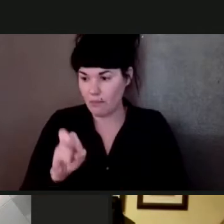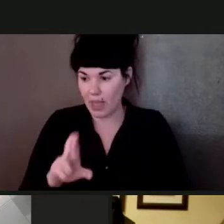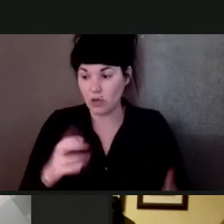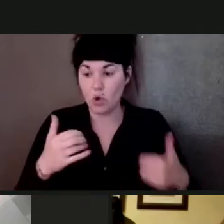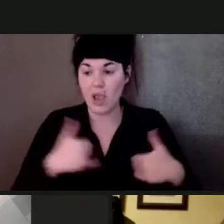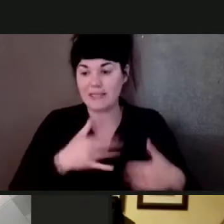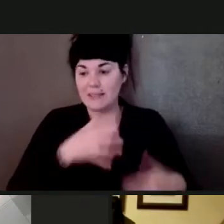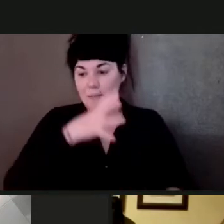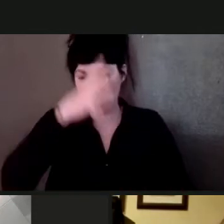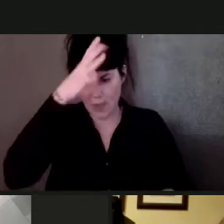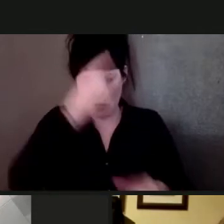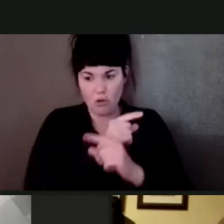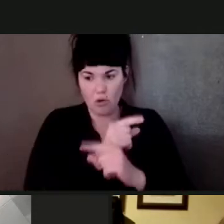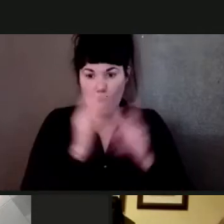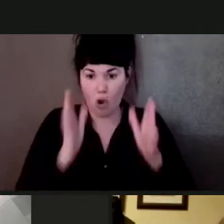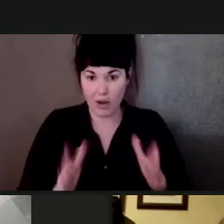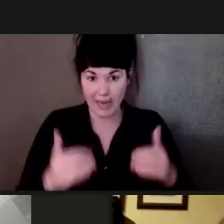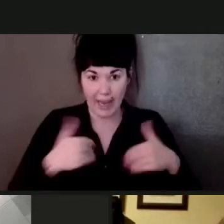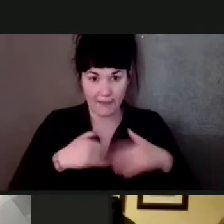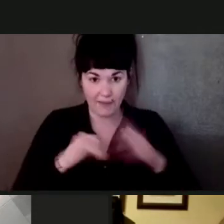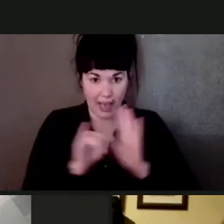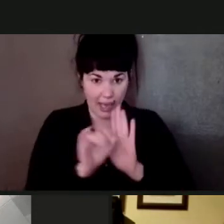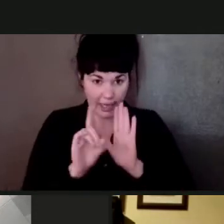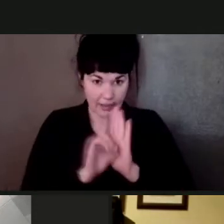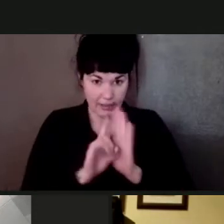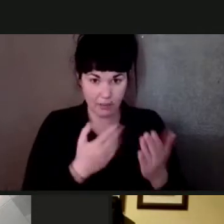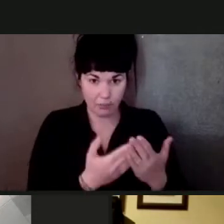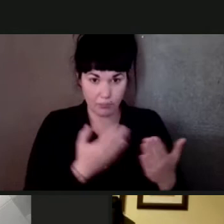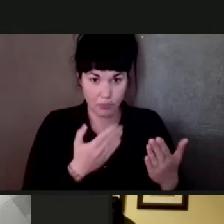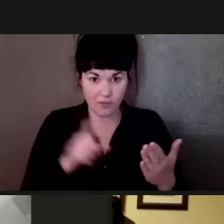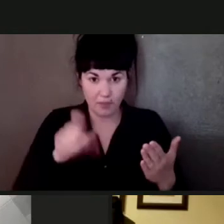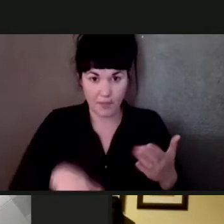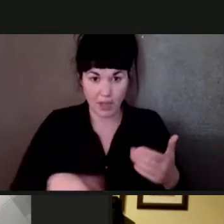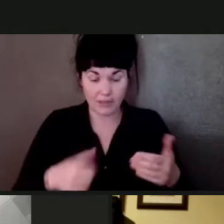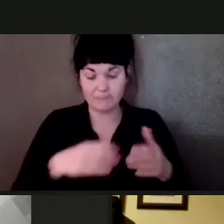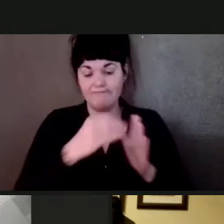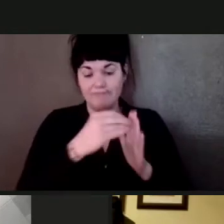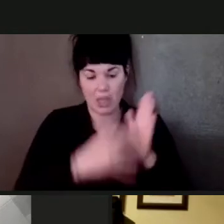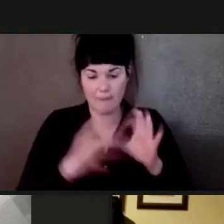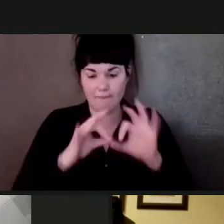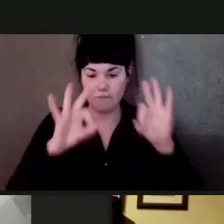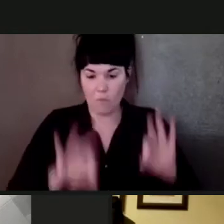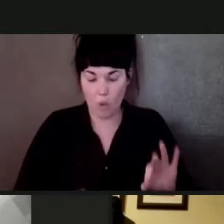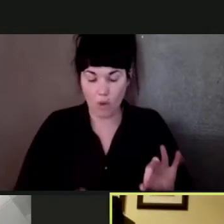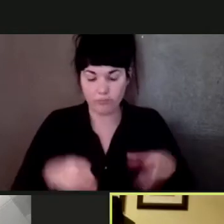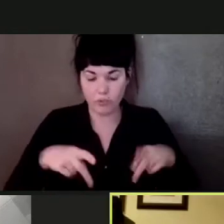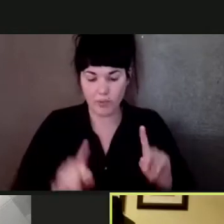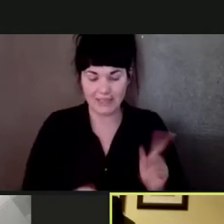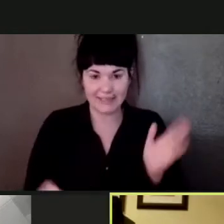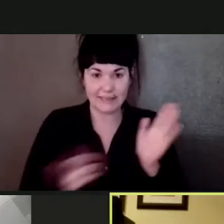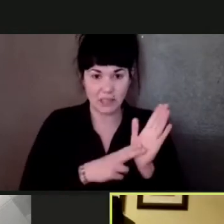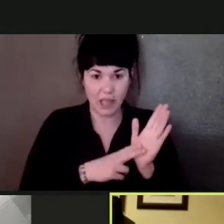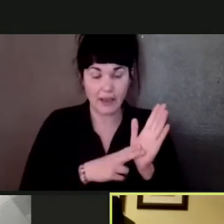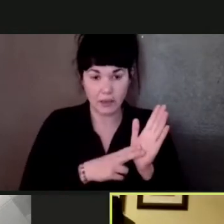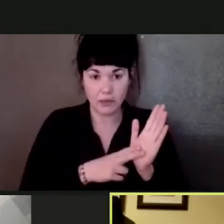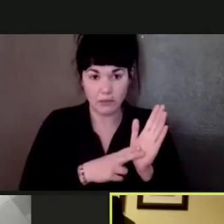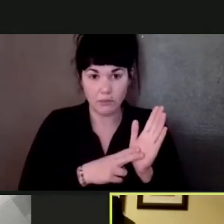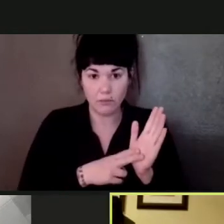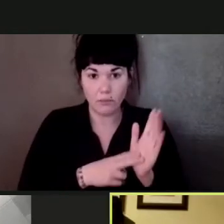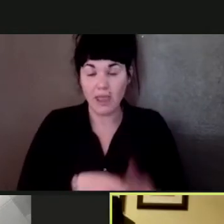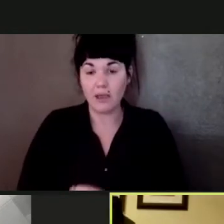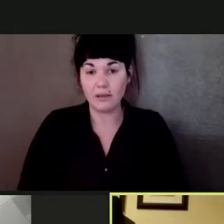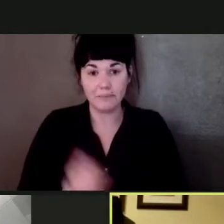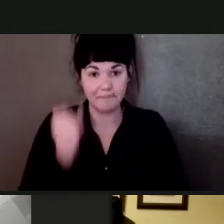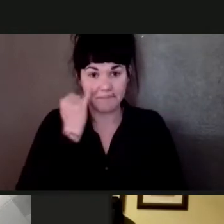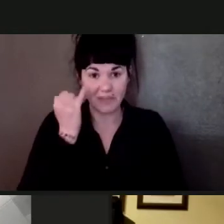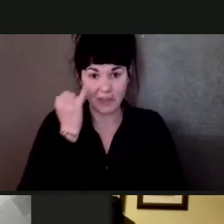form, and as a reminder, there is not a reimbursement for Good Neighbor, the Good Neighbor program when taking a minor. But as